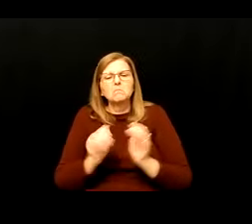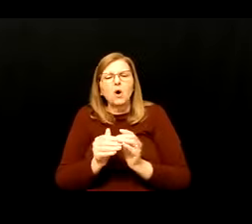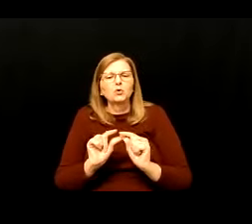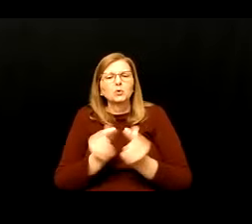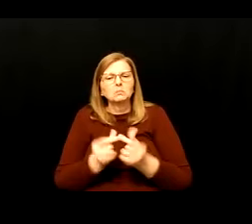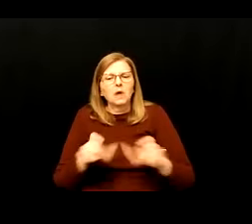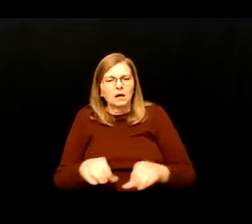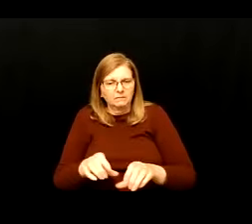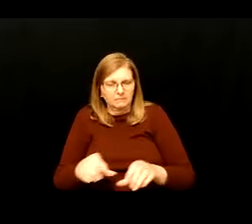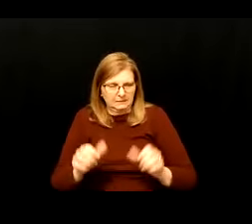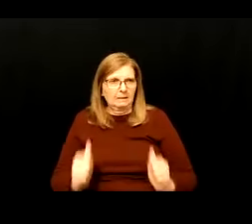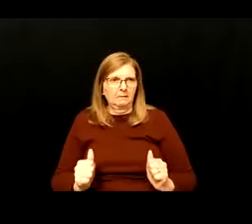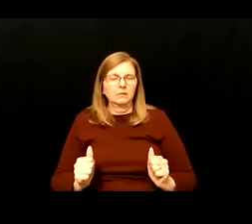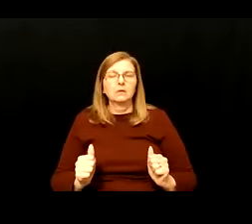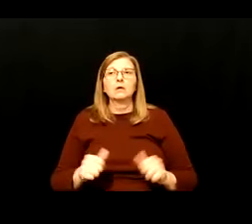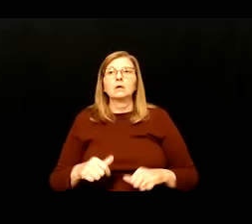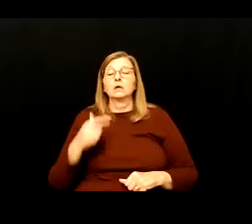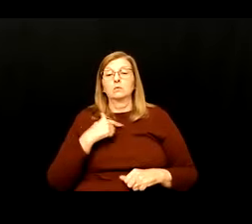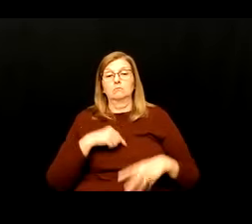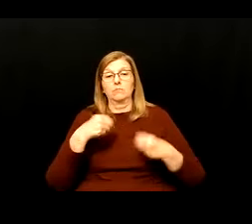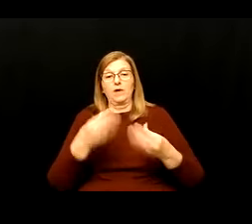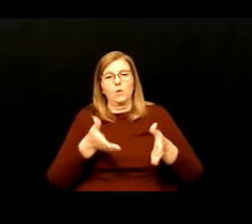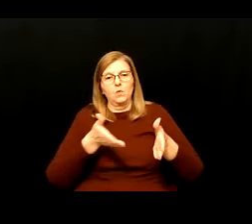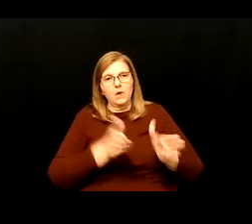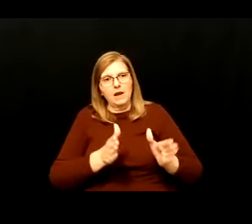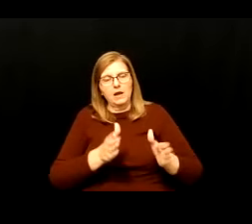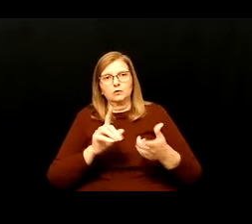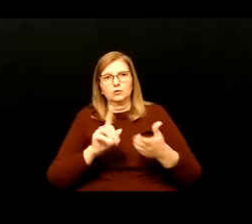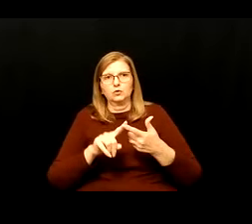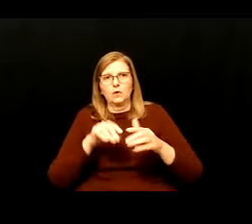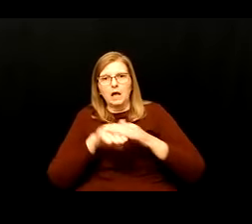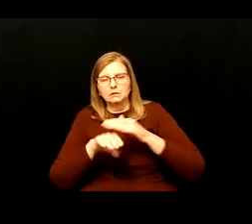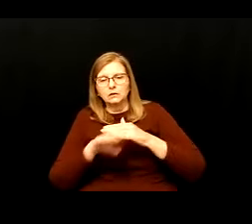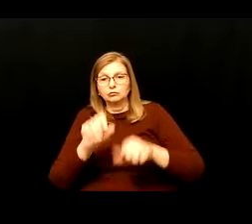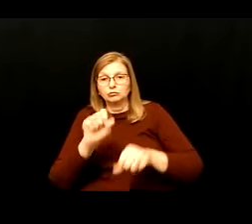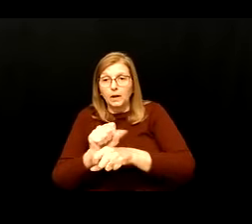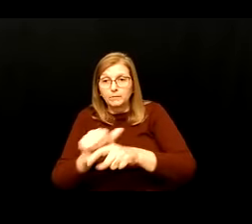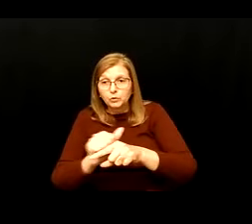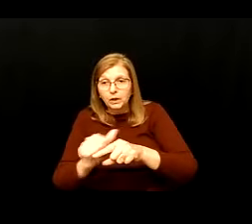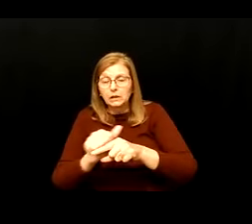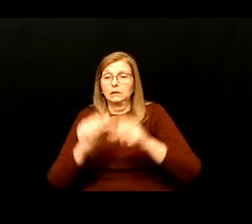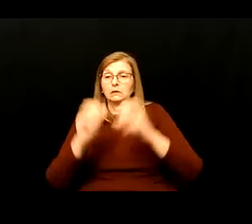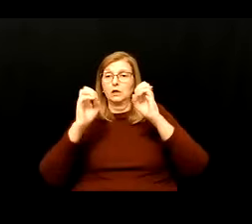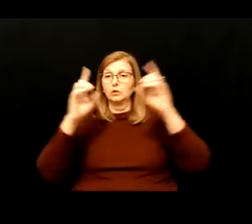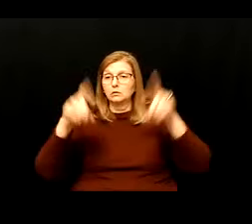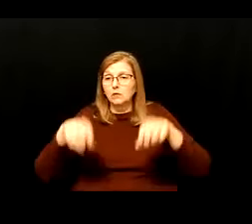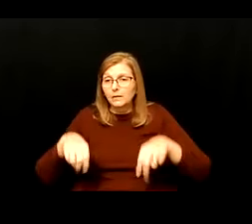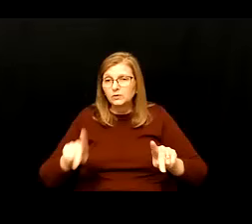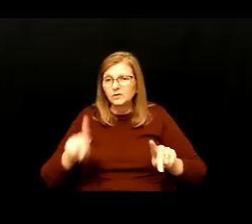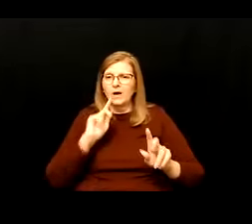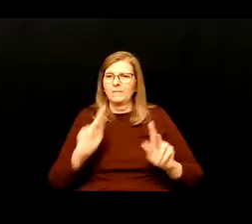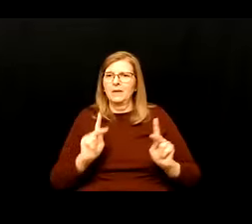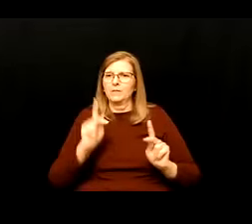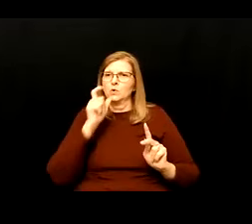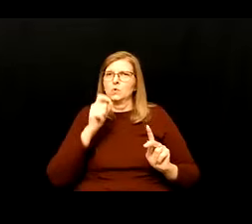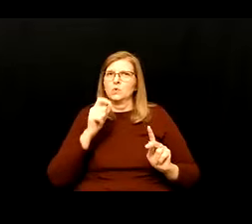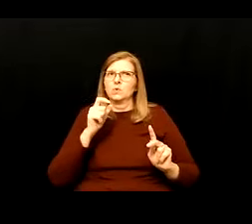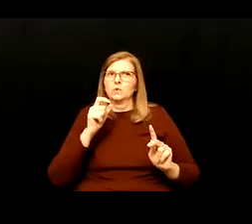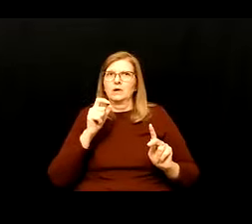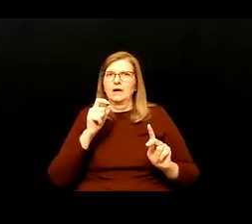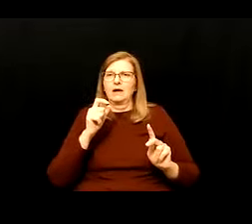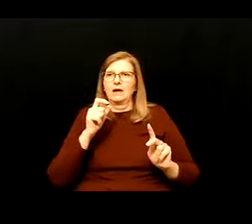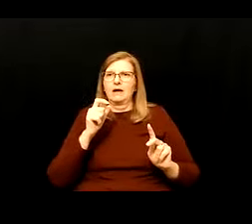activities. And we provide a method to access job training and education opportunities for people who have traditionally faced those